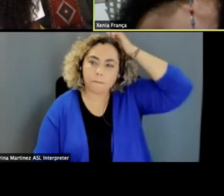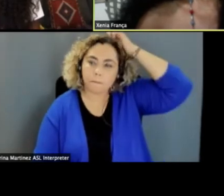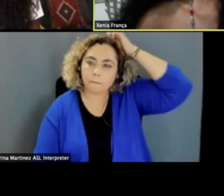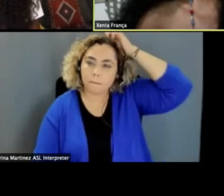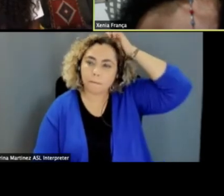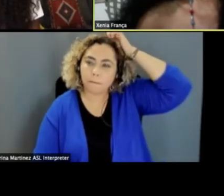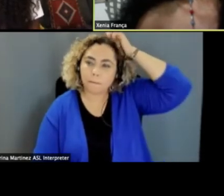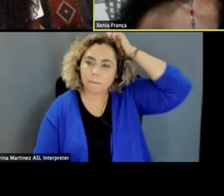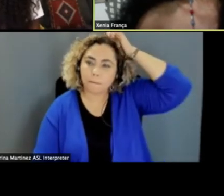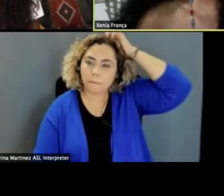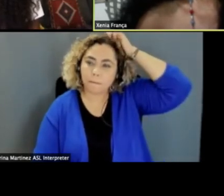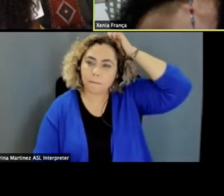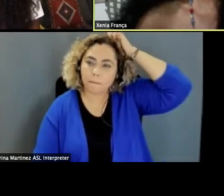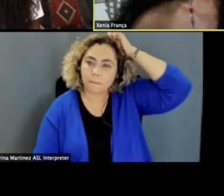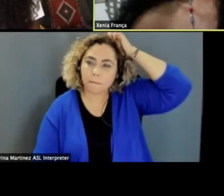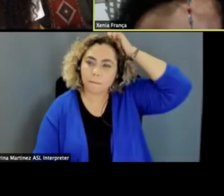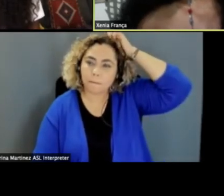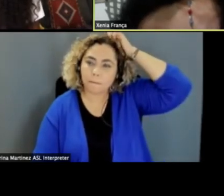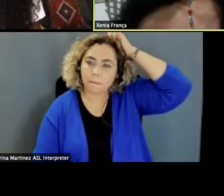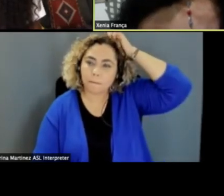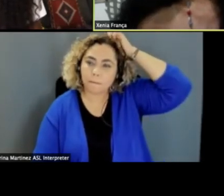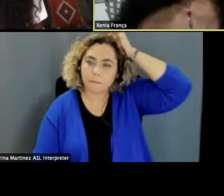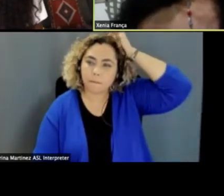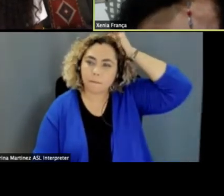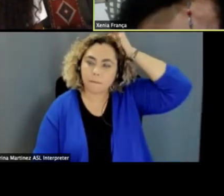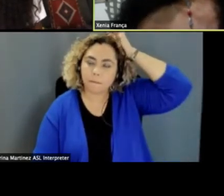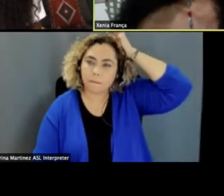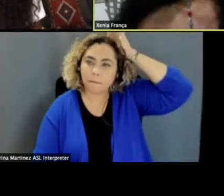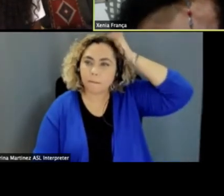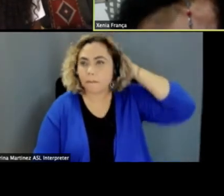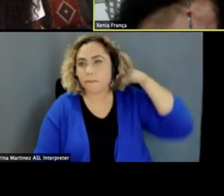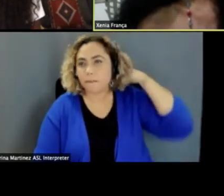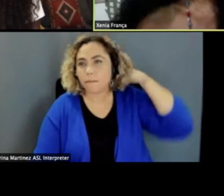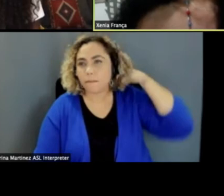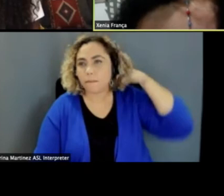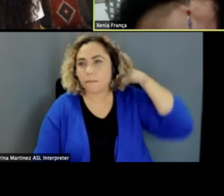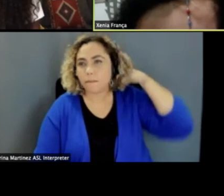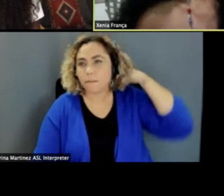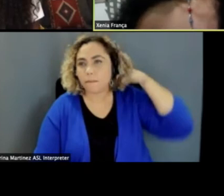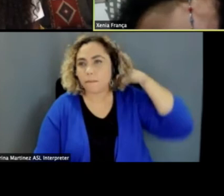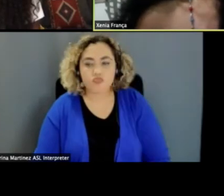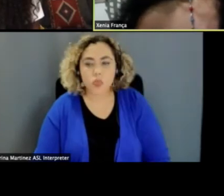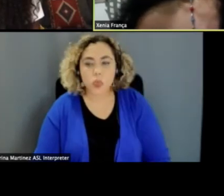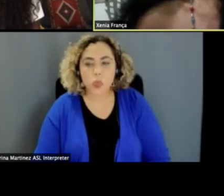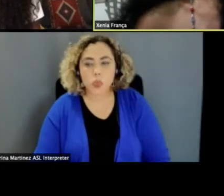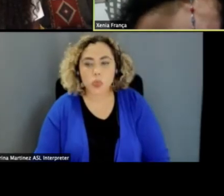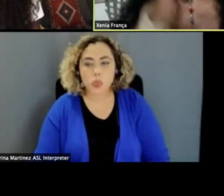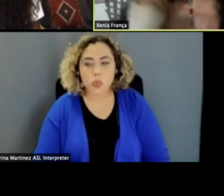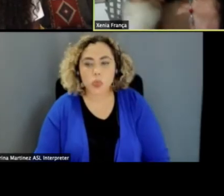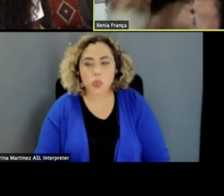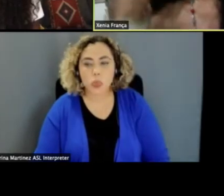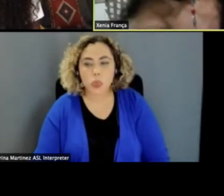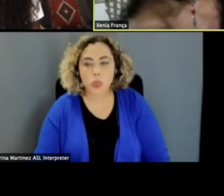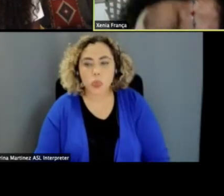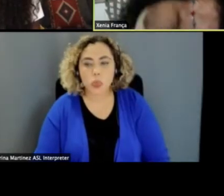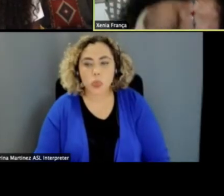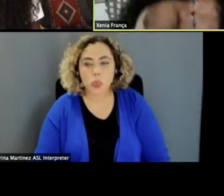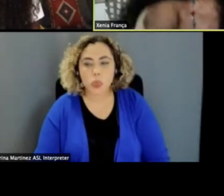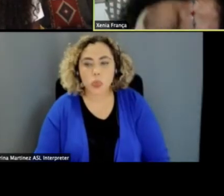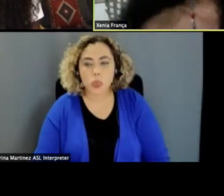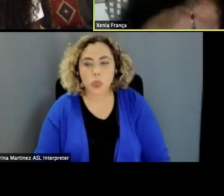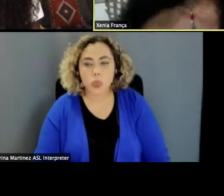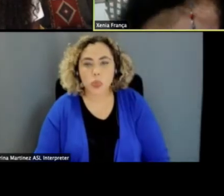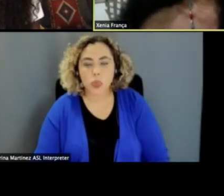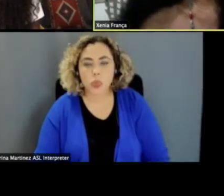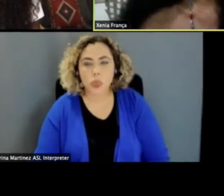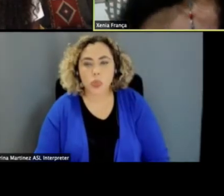eu acredito que ainda existem questionamentos muito primários, mas que existem coisas que já vêm sendo faladas há